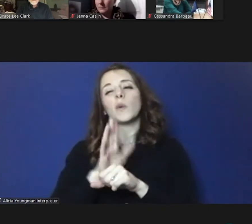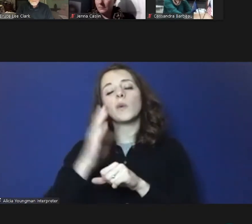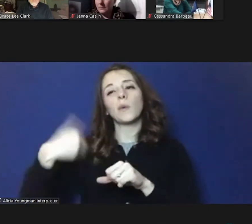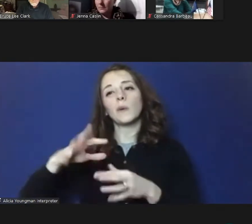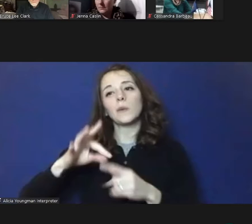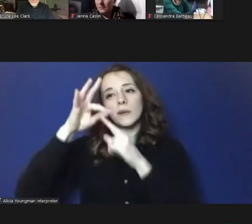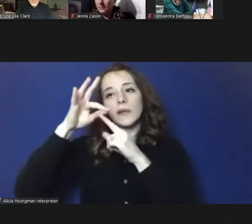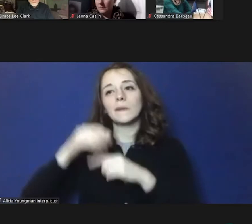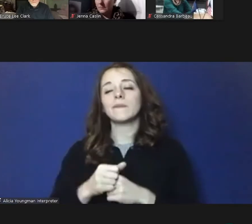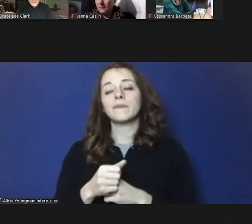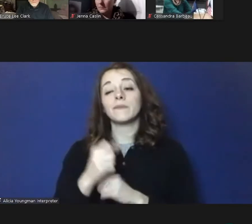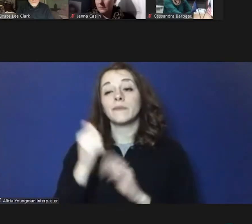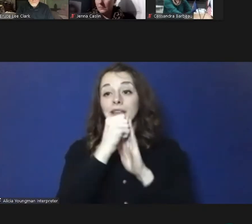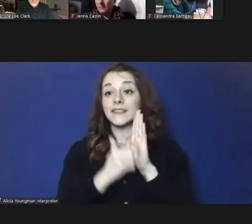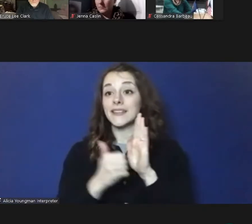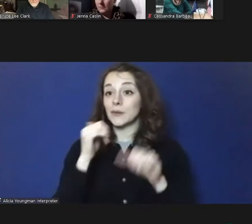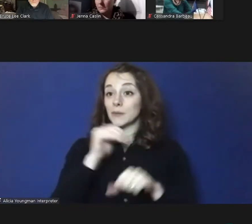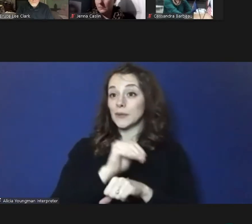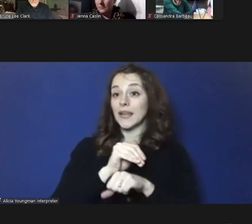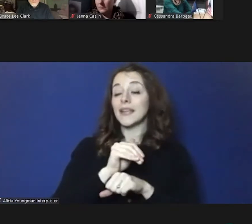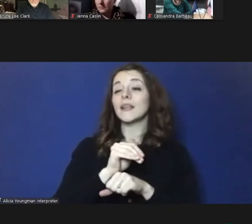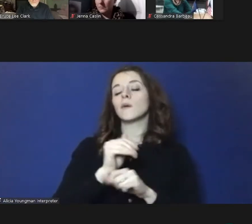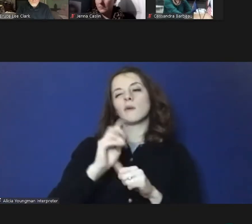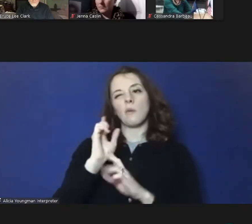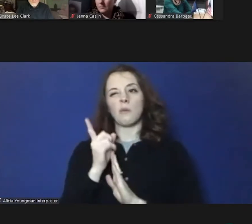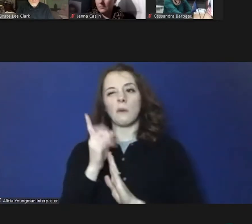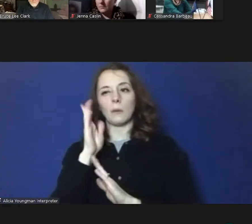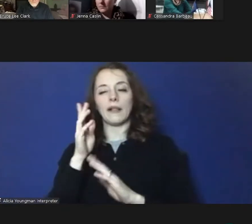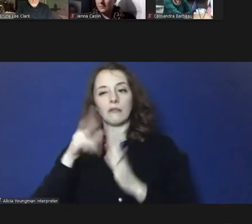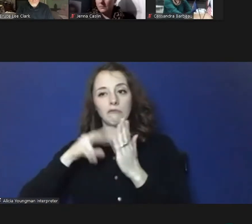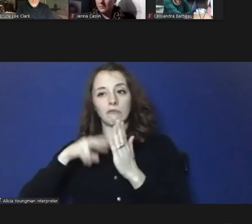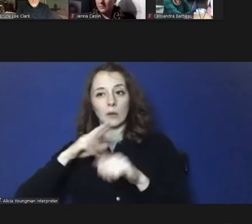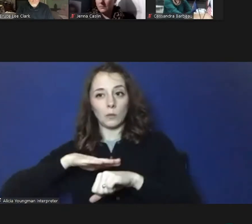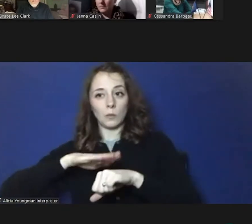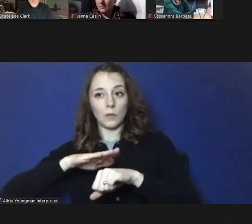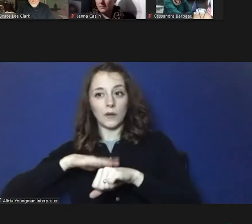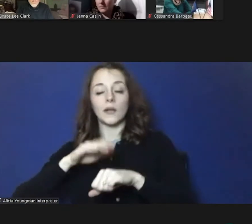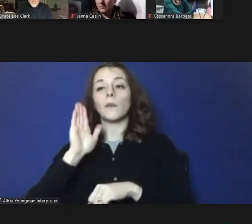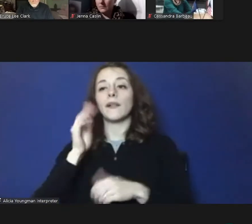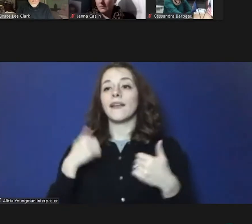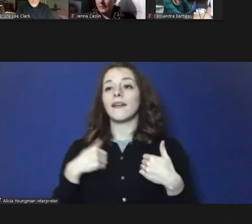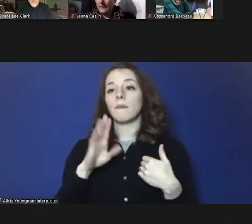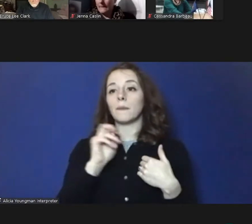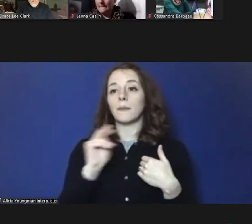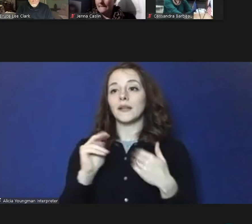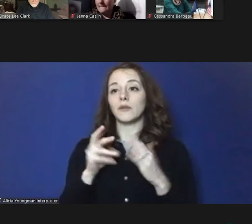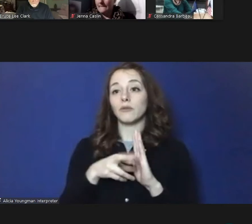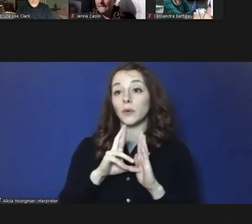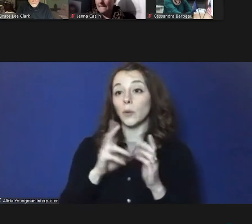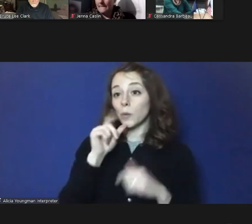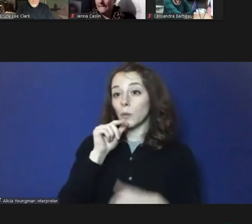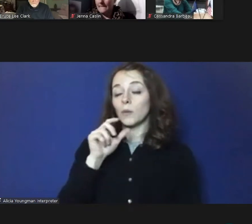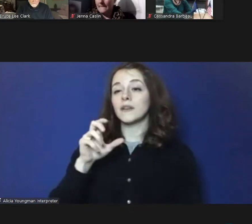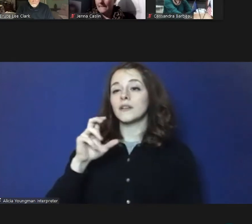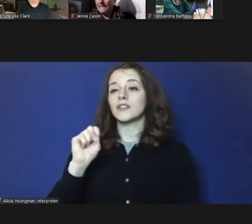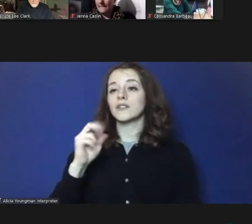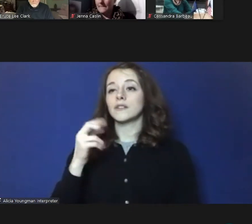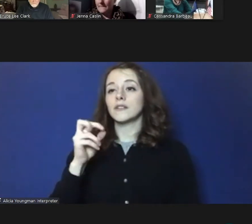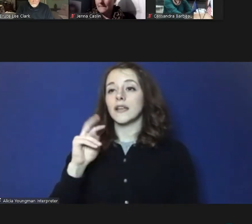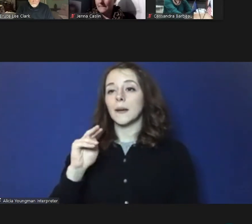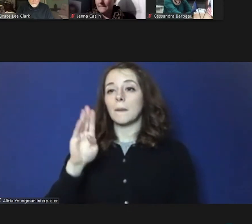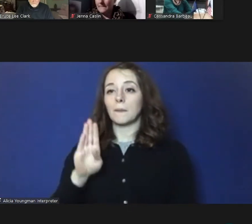tonight, I will read the warning in a moment. There will be a Bennington year in review provided by Shannon Barsotti.